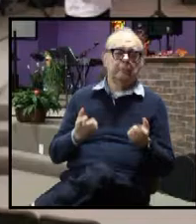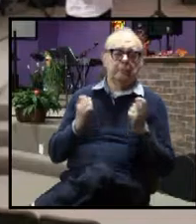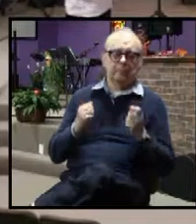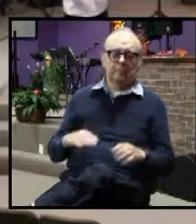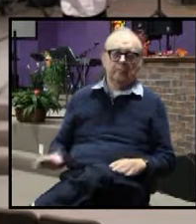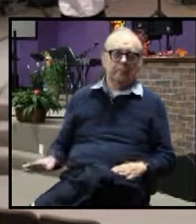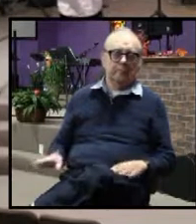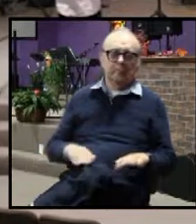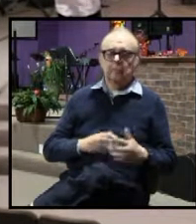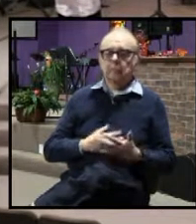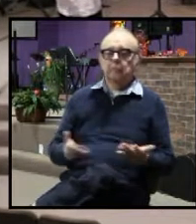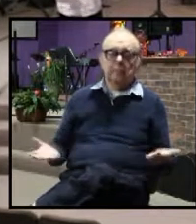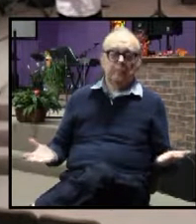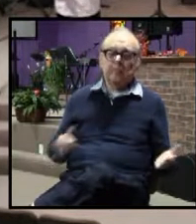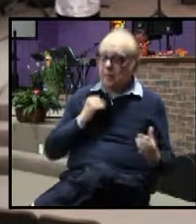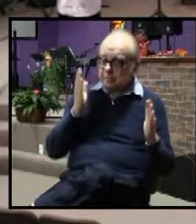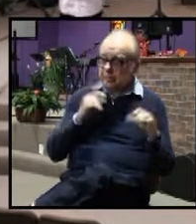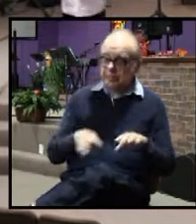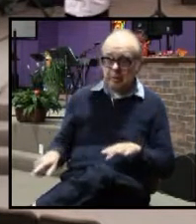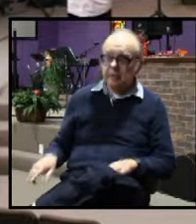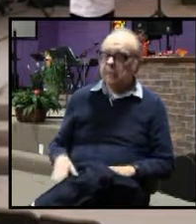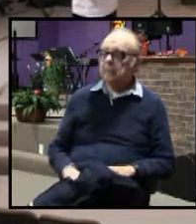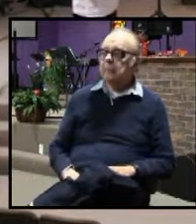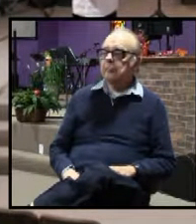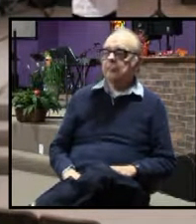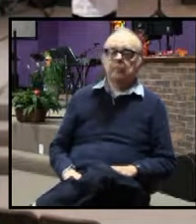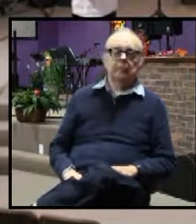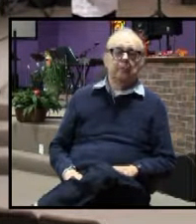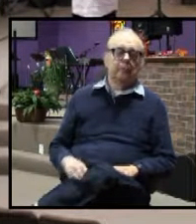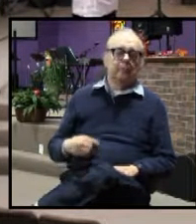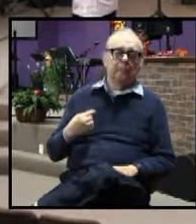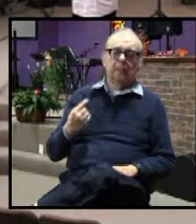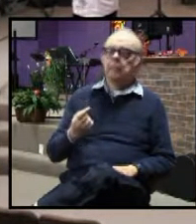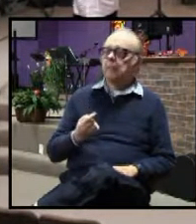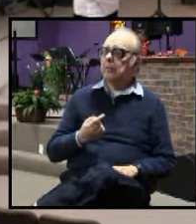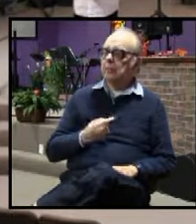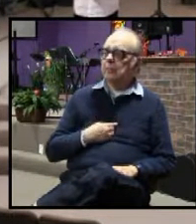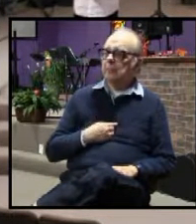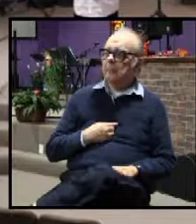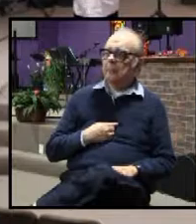And then all of a sudden our children do something that we don't expect them to do. And so